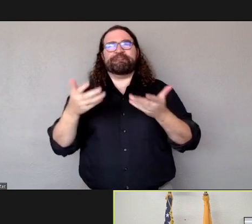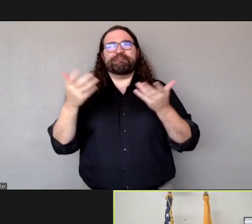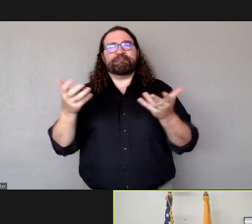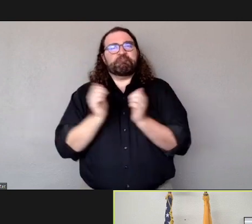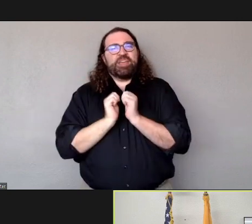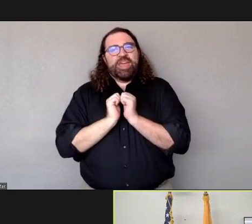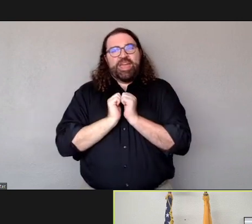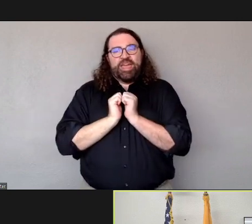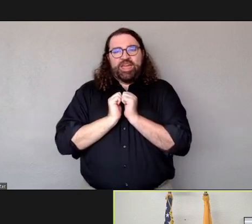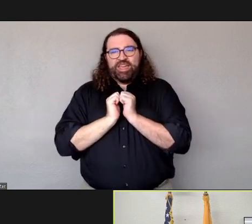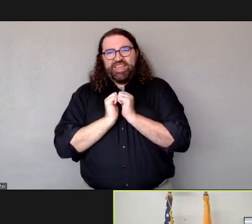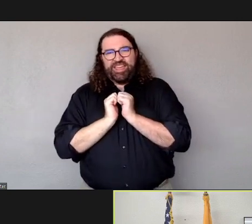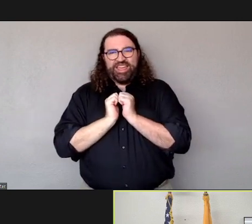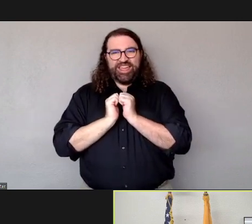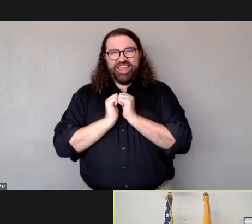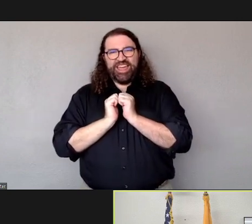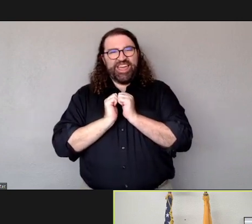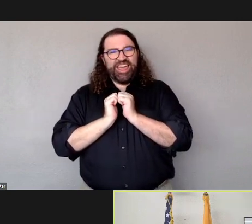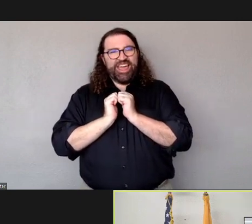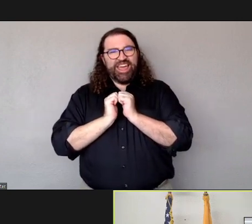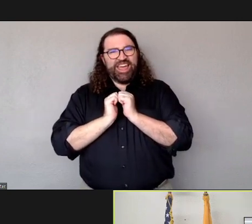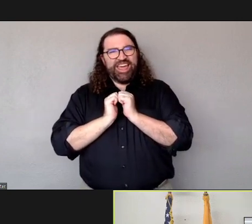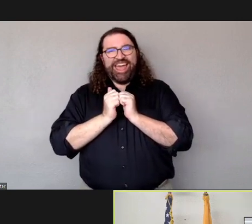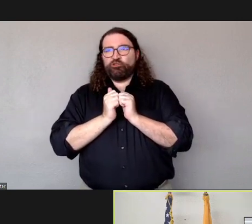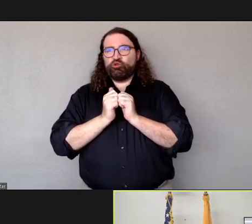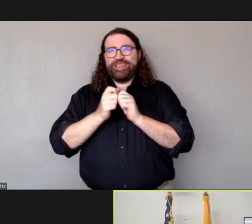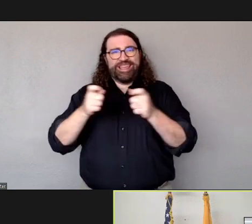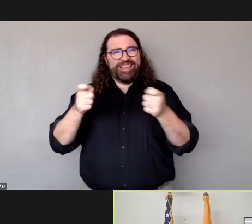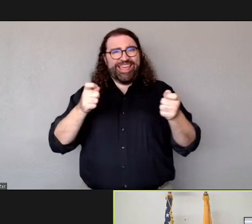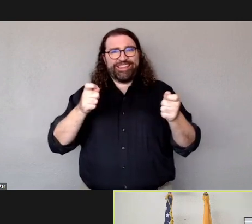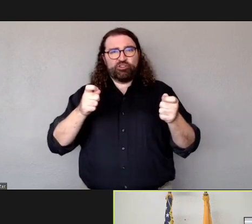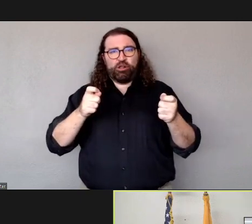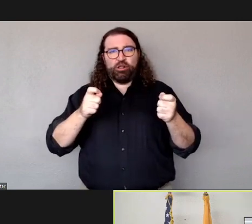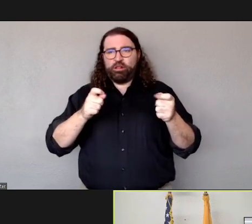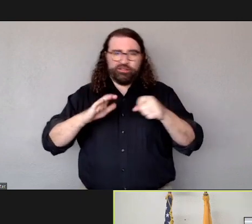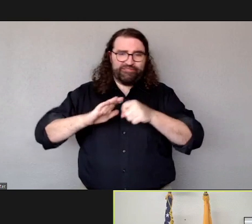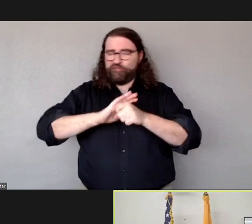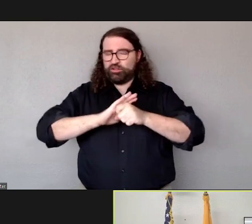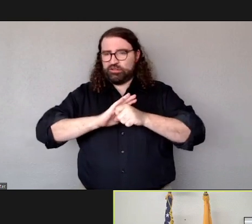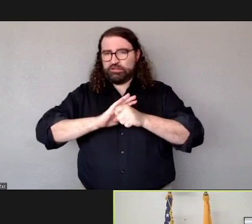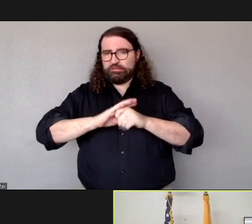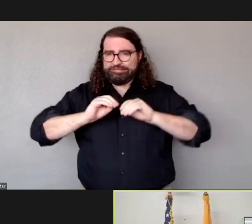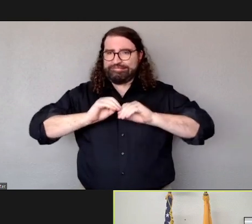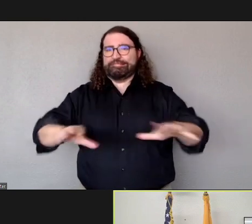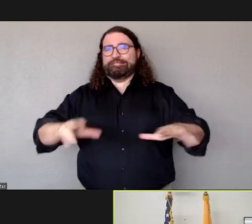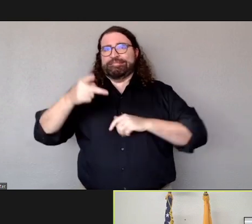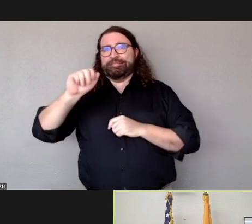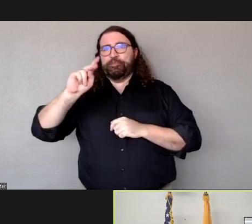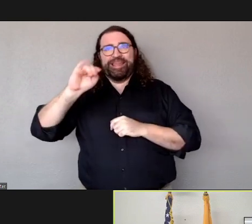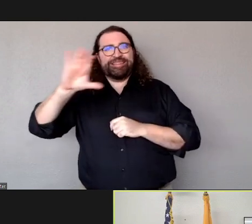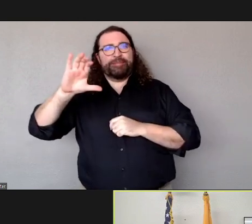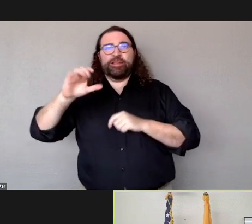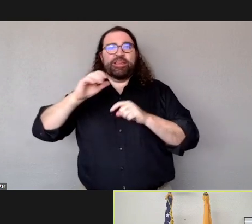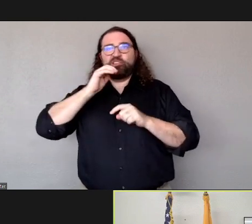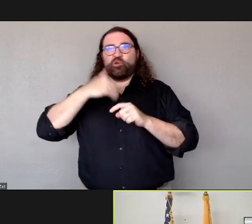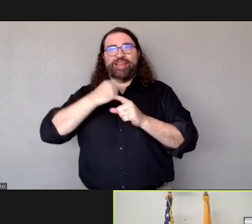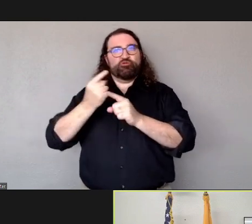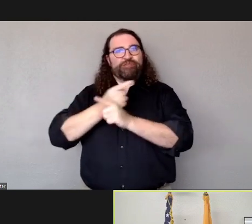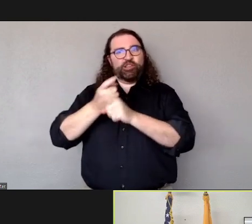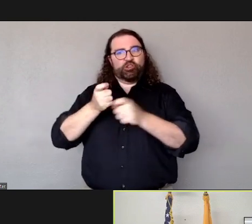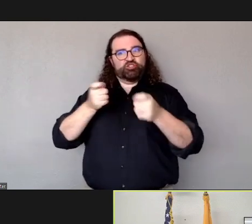how we manage something like a pandemic, where we don't have the usual control mechanisms in place, and it